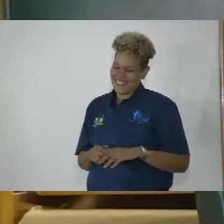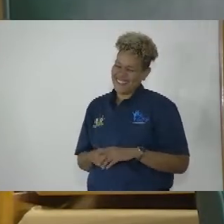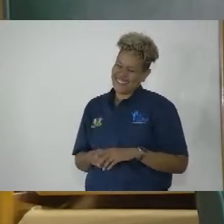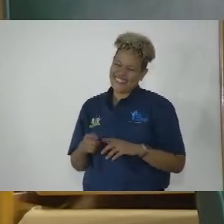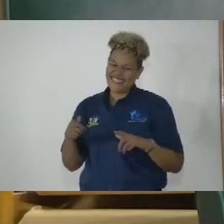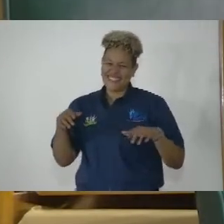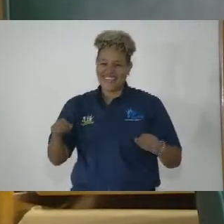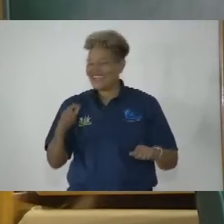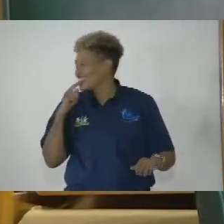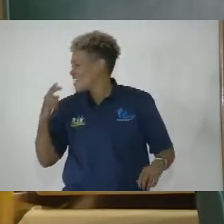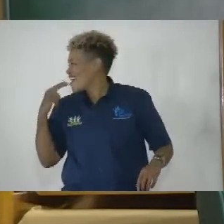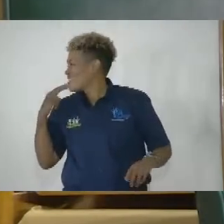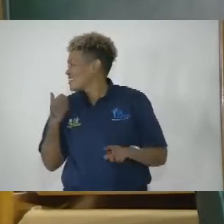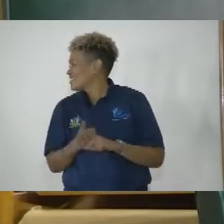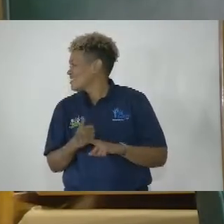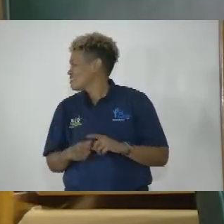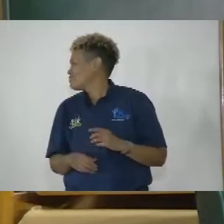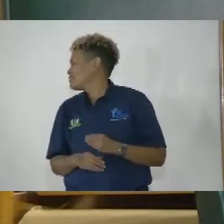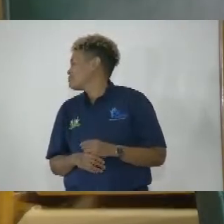learned of his